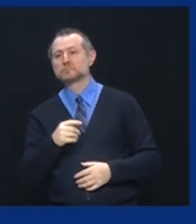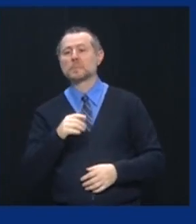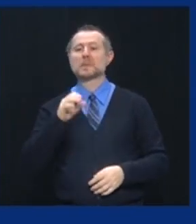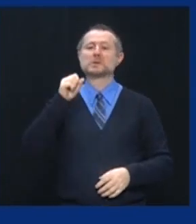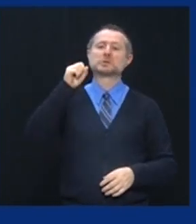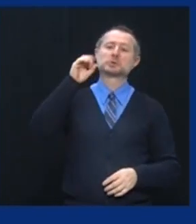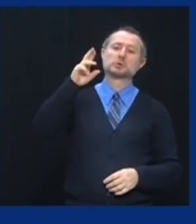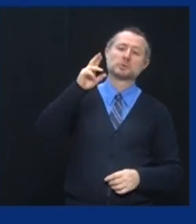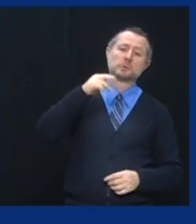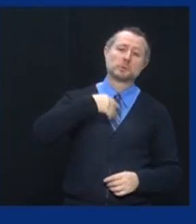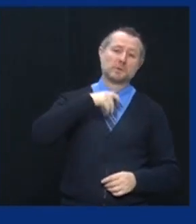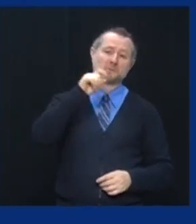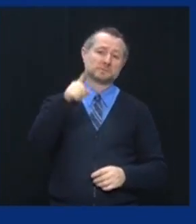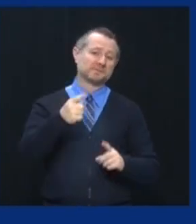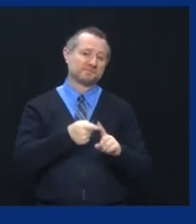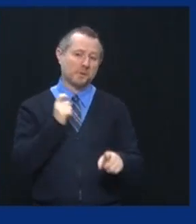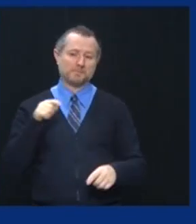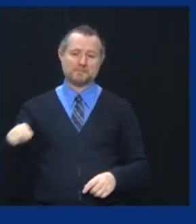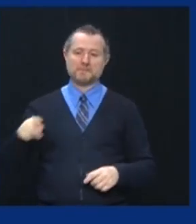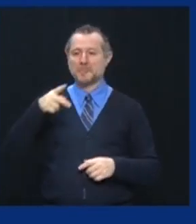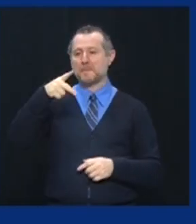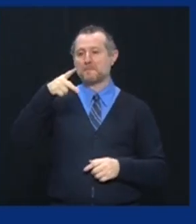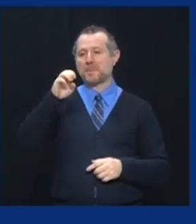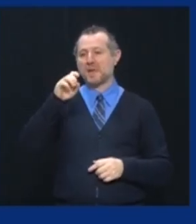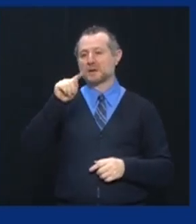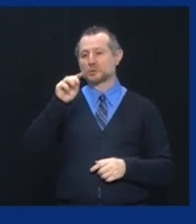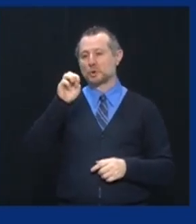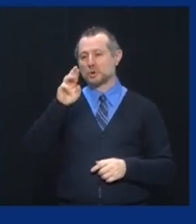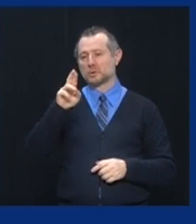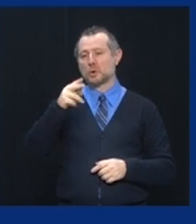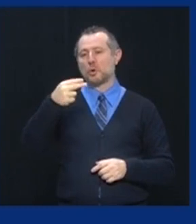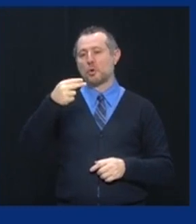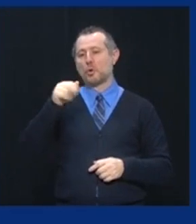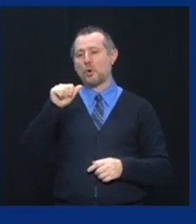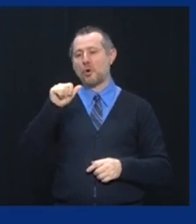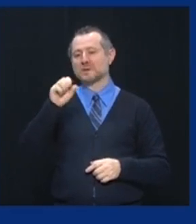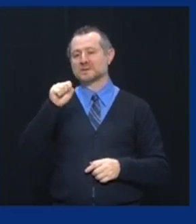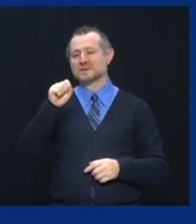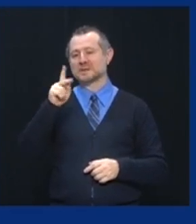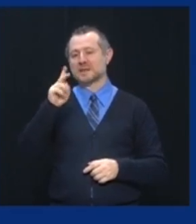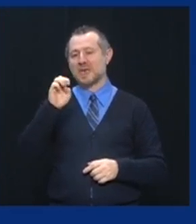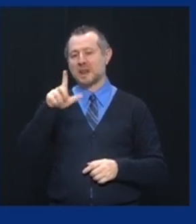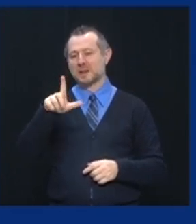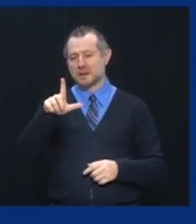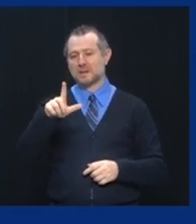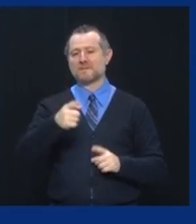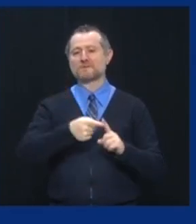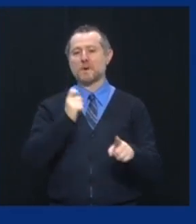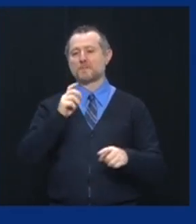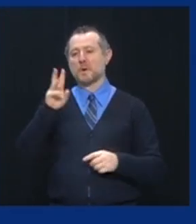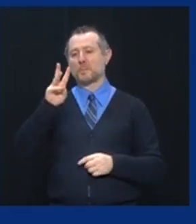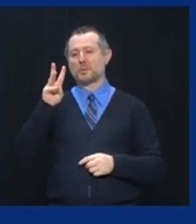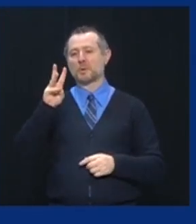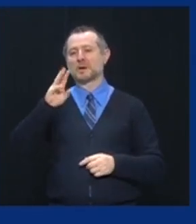Sir. Next question comes from Peter Haskell, WCBS Radio. Peter, your line is now open. Please unmute your microphone.